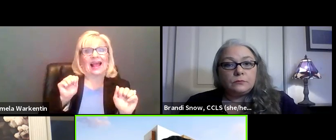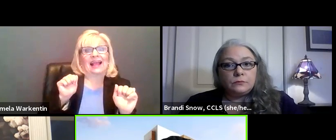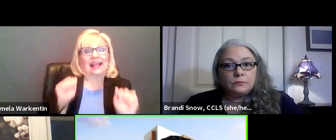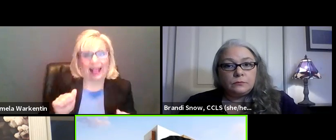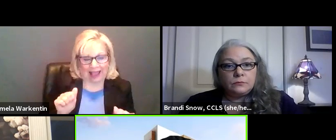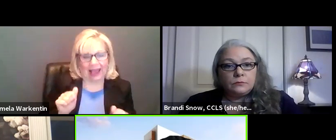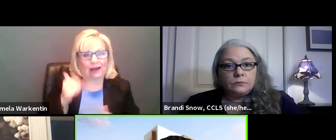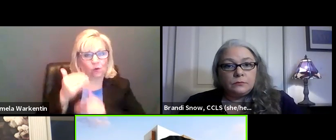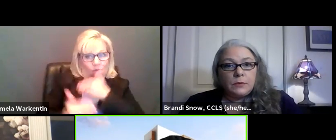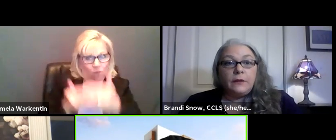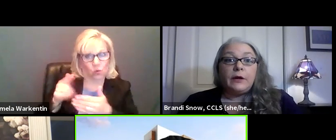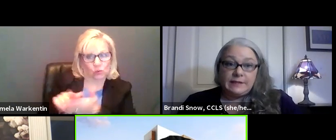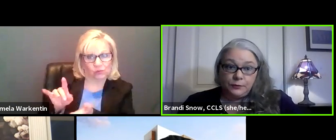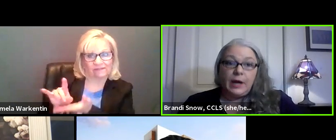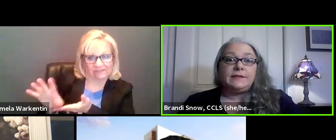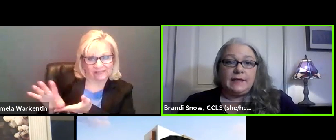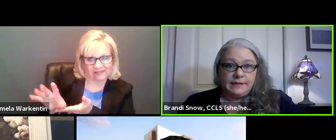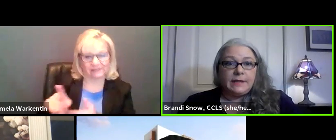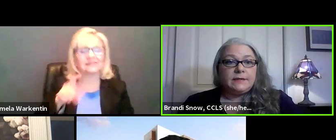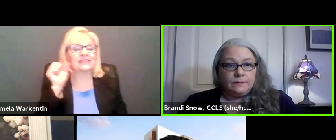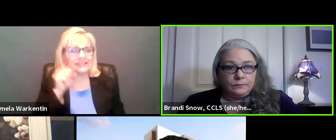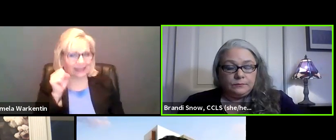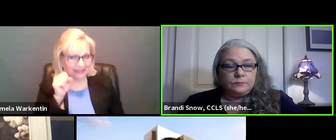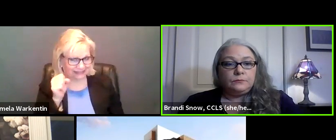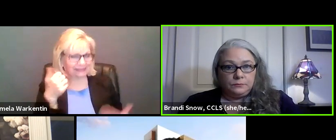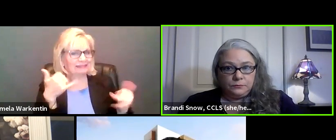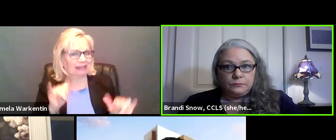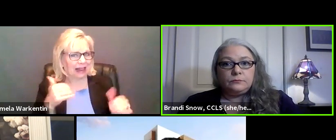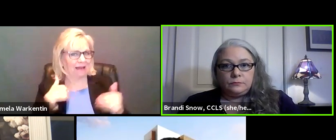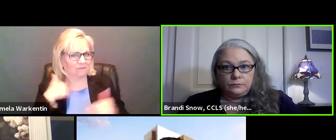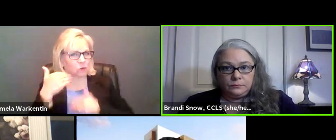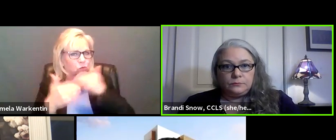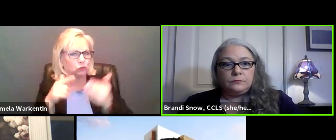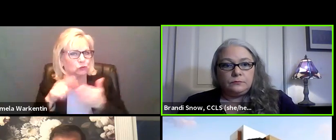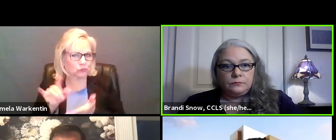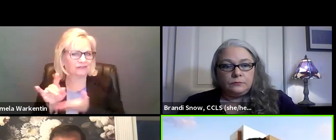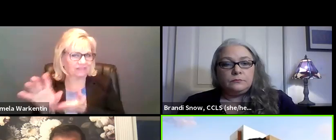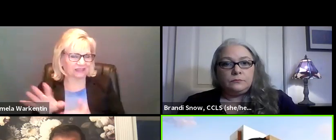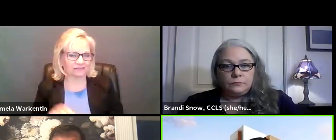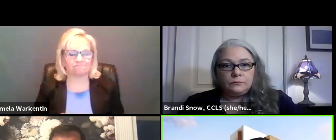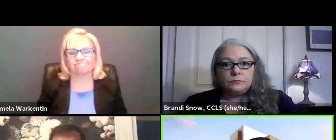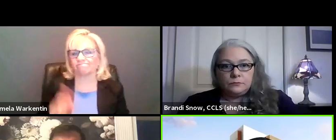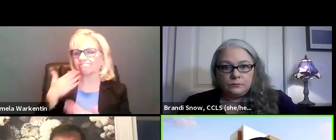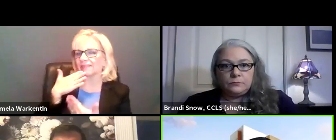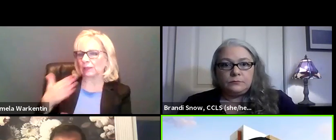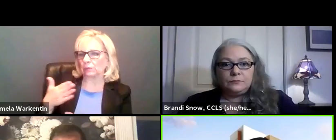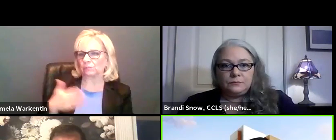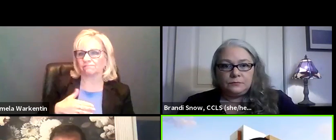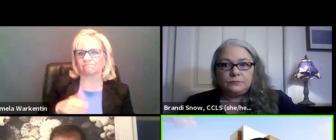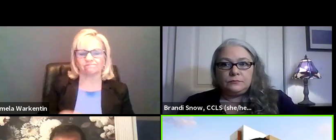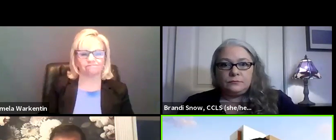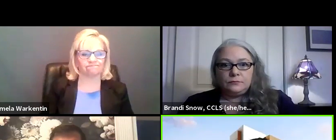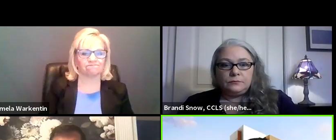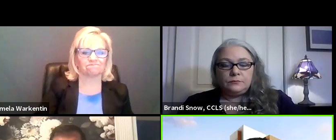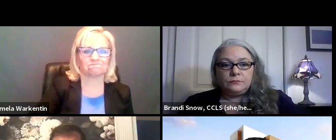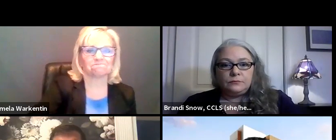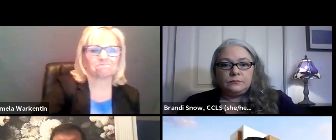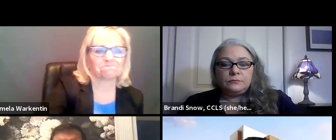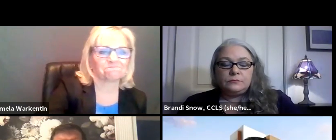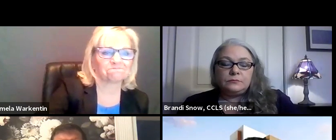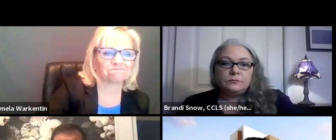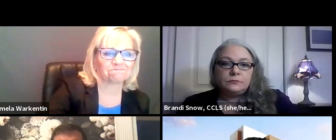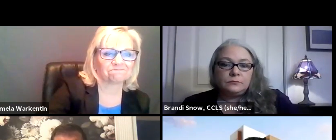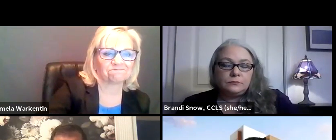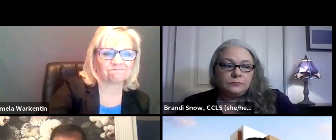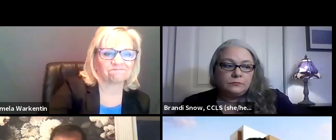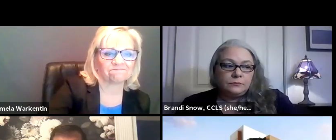go forward. There is a process, yes. Thank you. Next question. Yes, the next question is, so